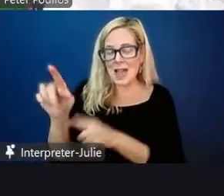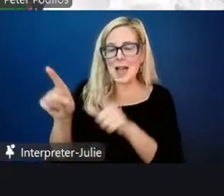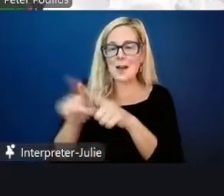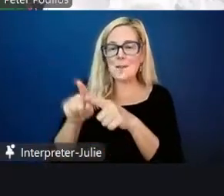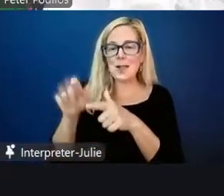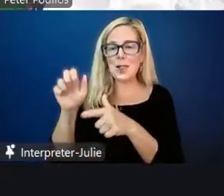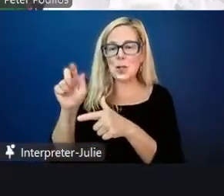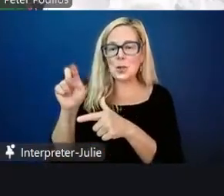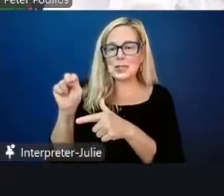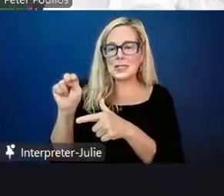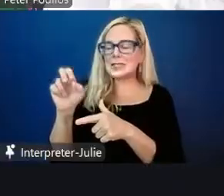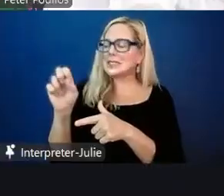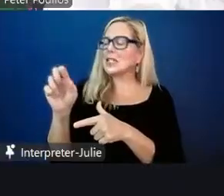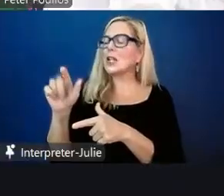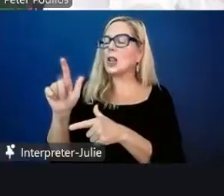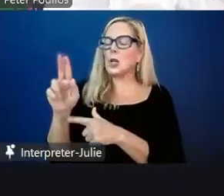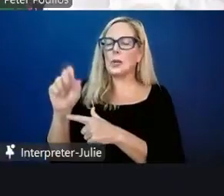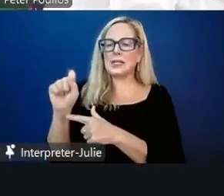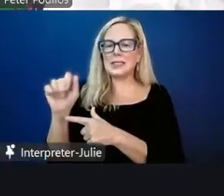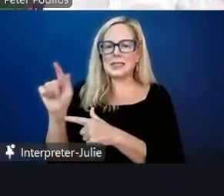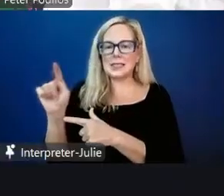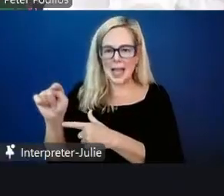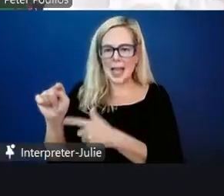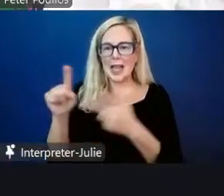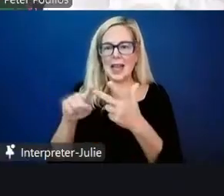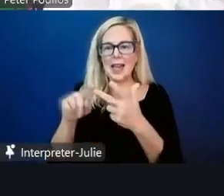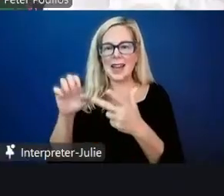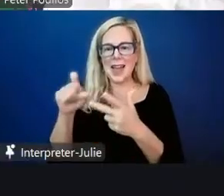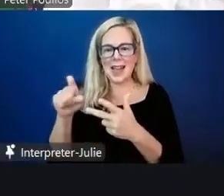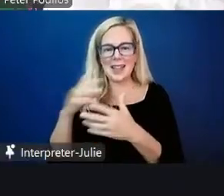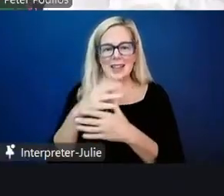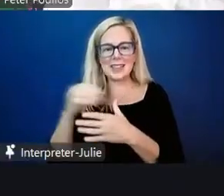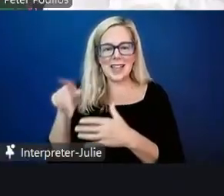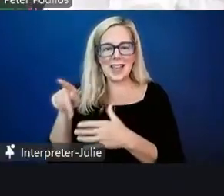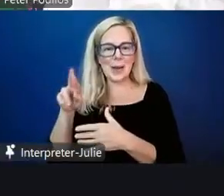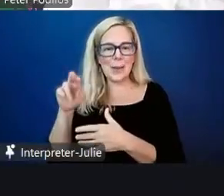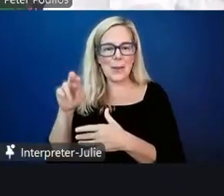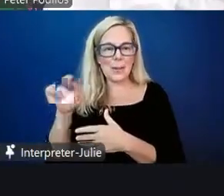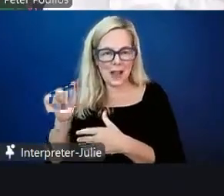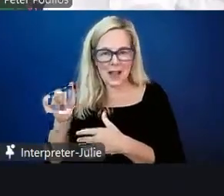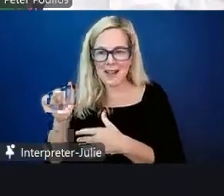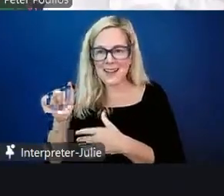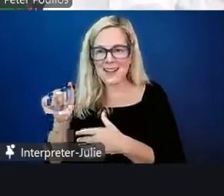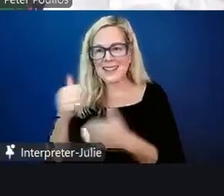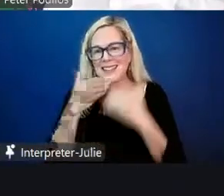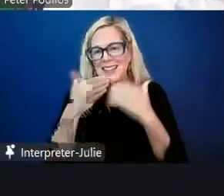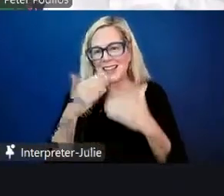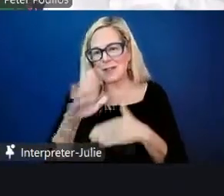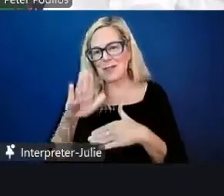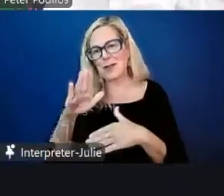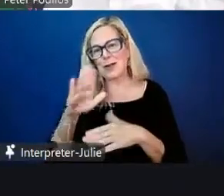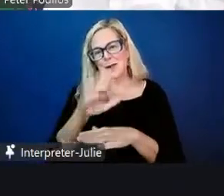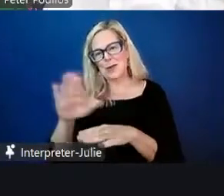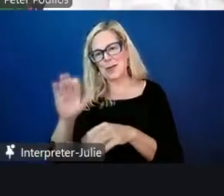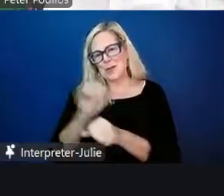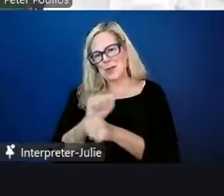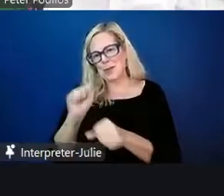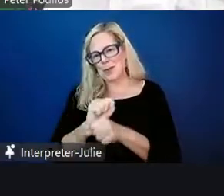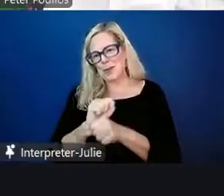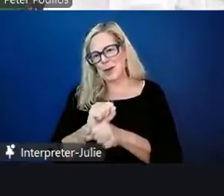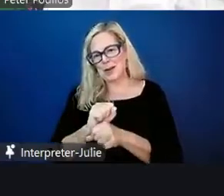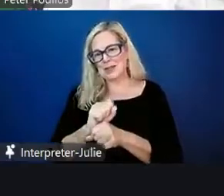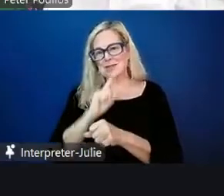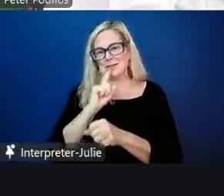Louis, Ellen, Eric, and Aparna for all of their great work in making this this live stream a reality.